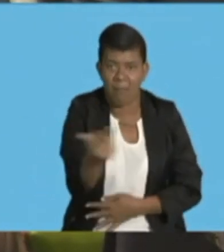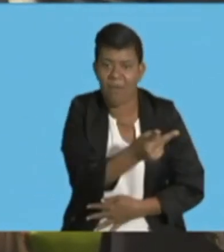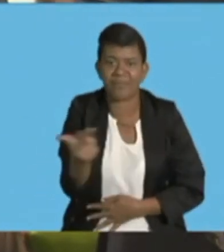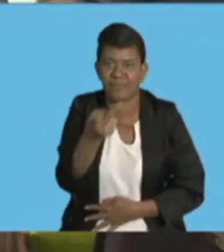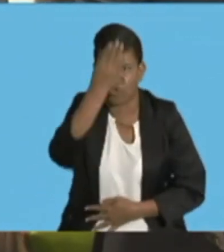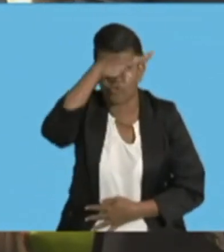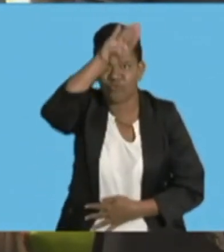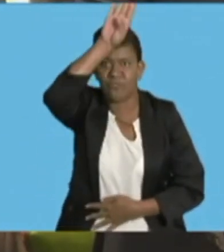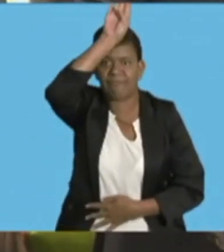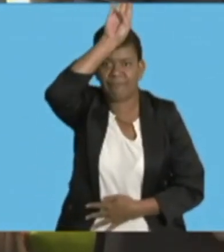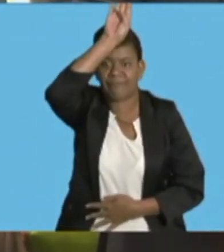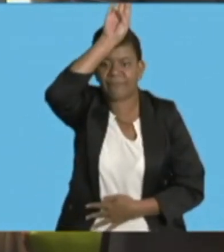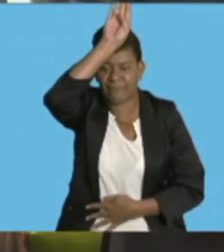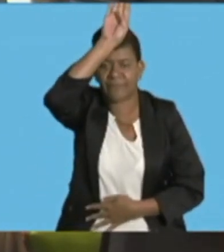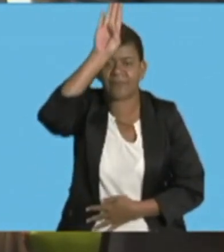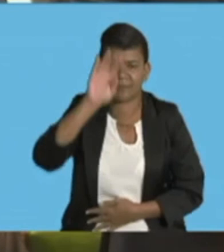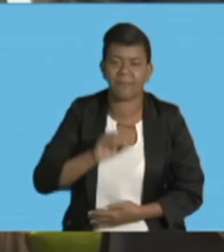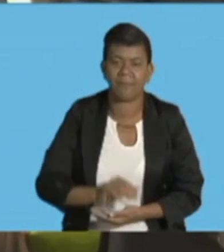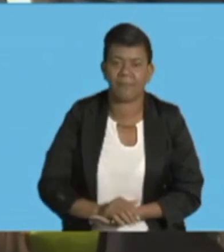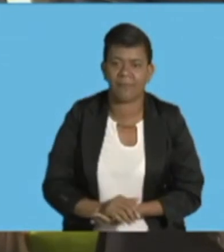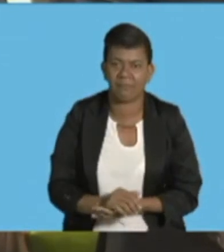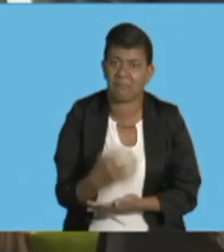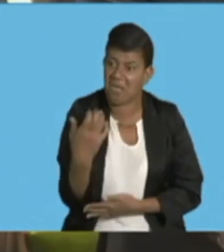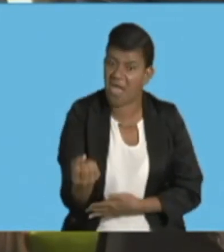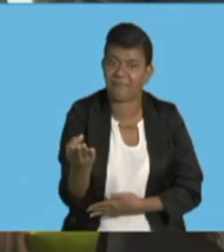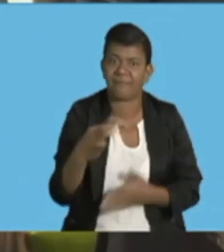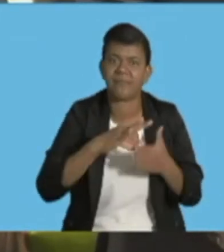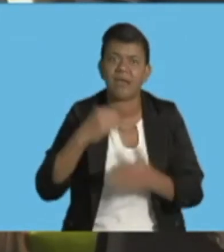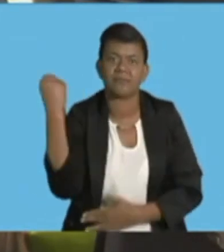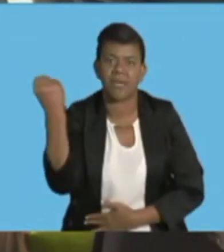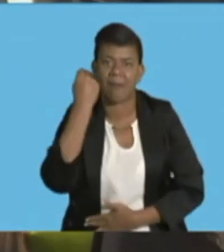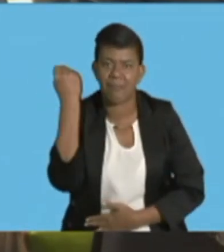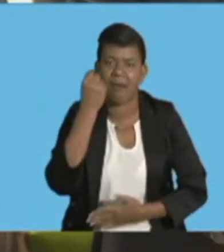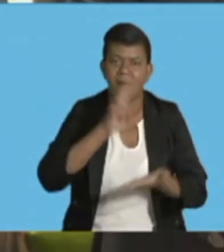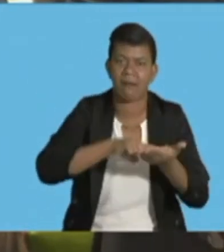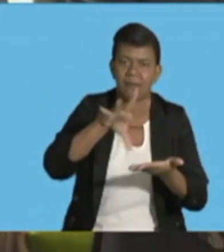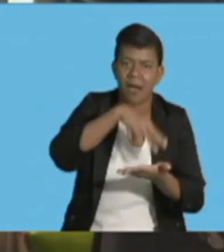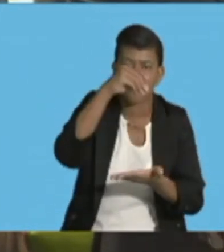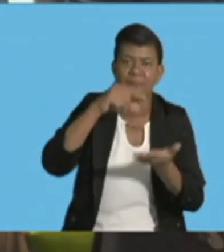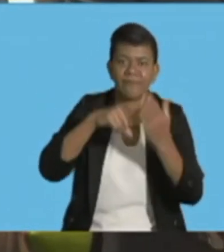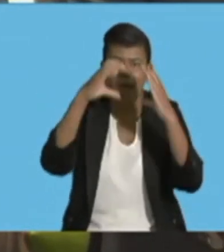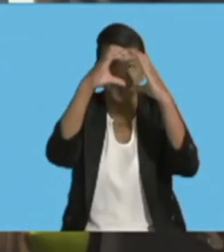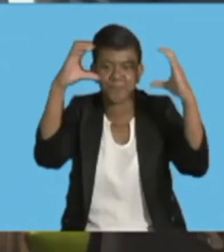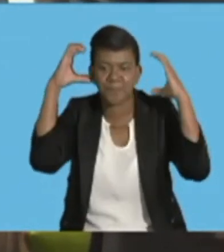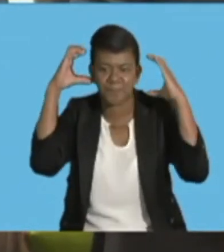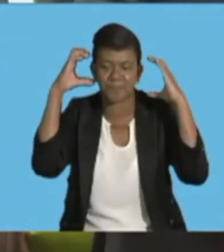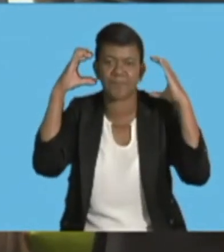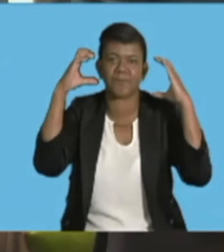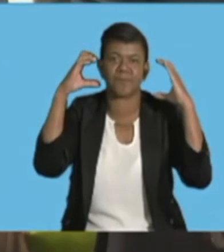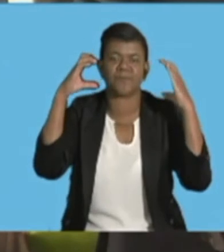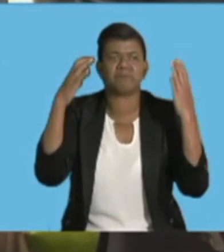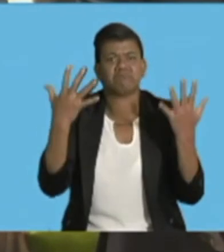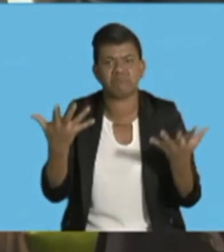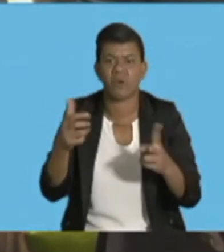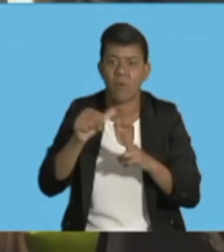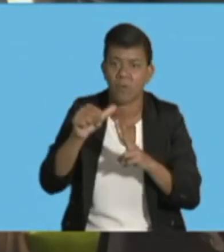all the other Pacific Island countries, Samoa, Nauru, Tuvalu, Cook Islands, and we are happy to also announce, as was seen